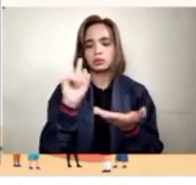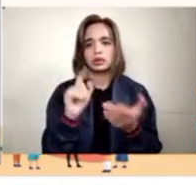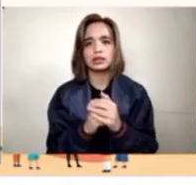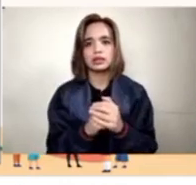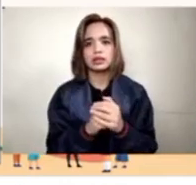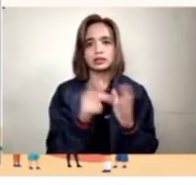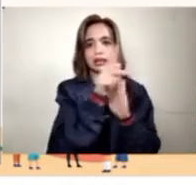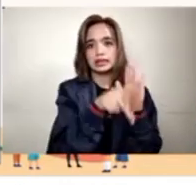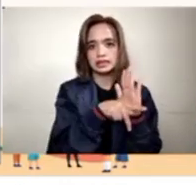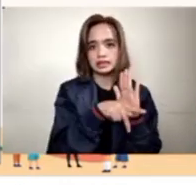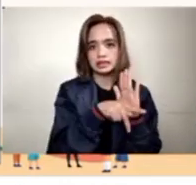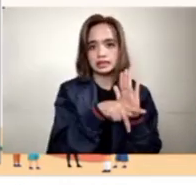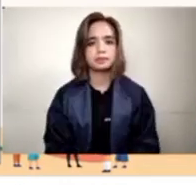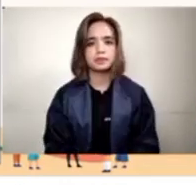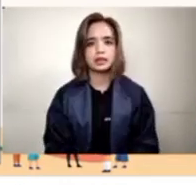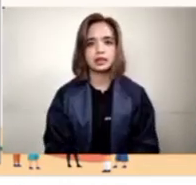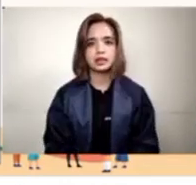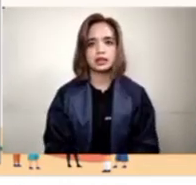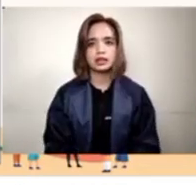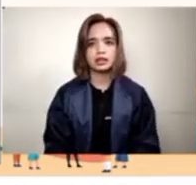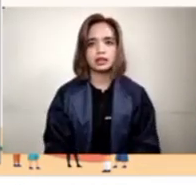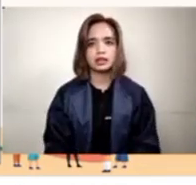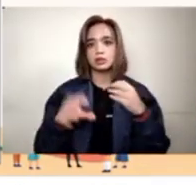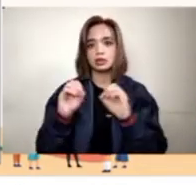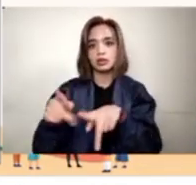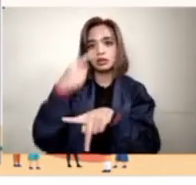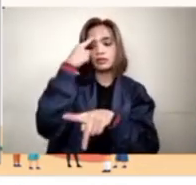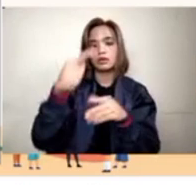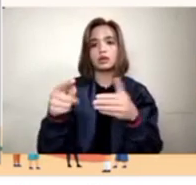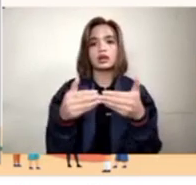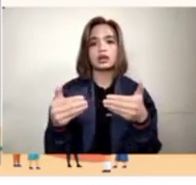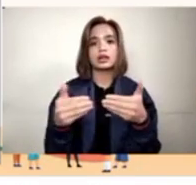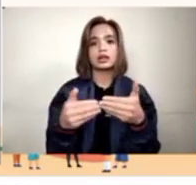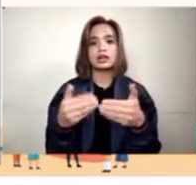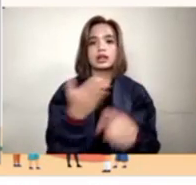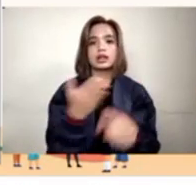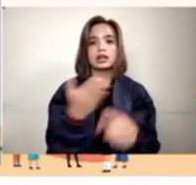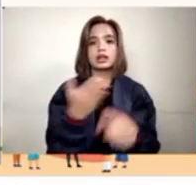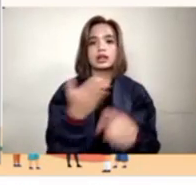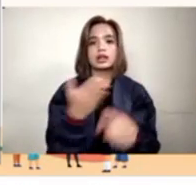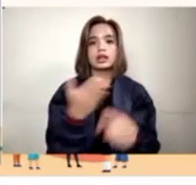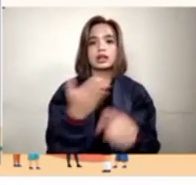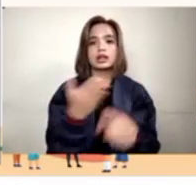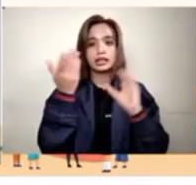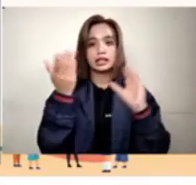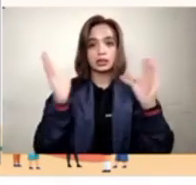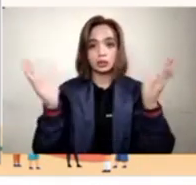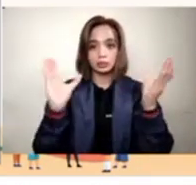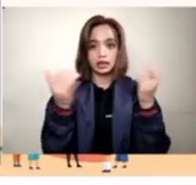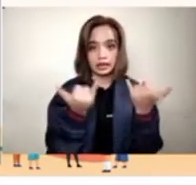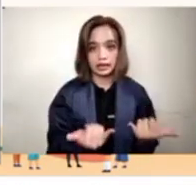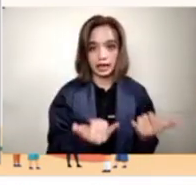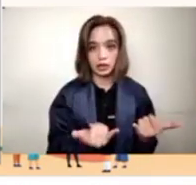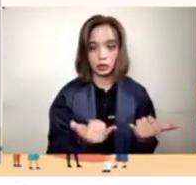proposed reclassification policy. Now, given those opportunities for career advancement, let